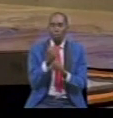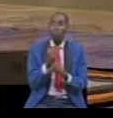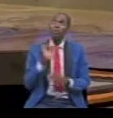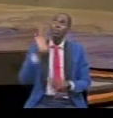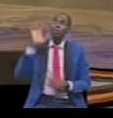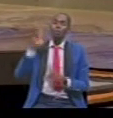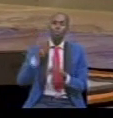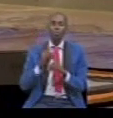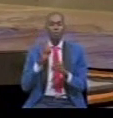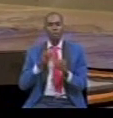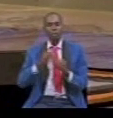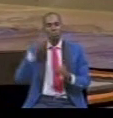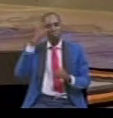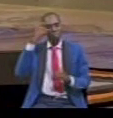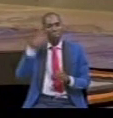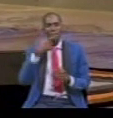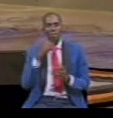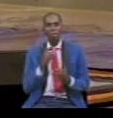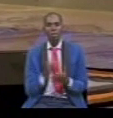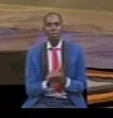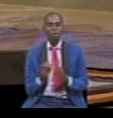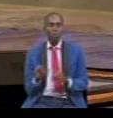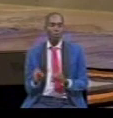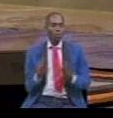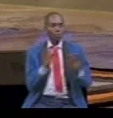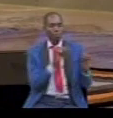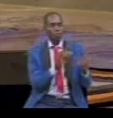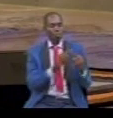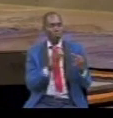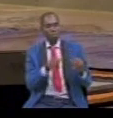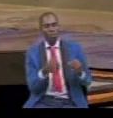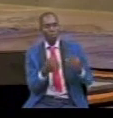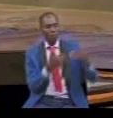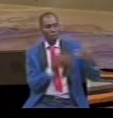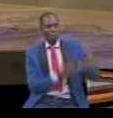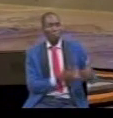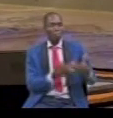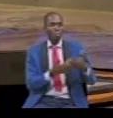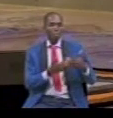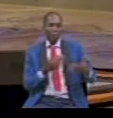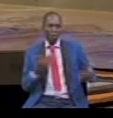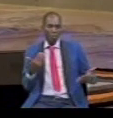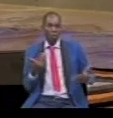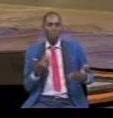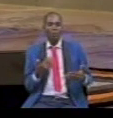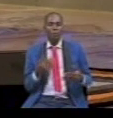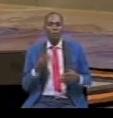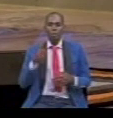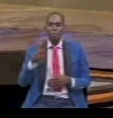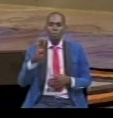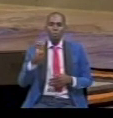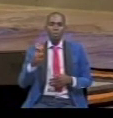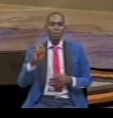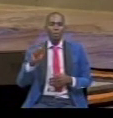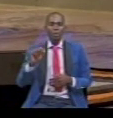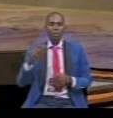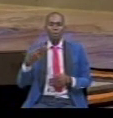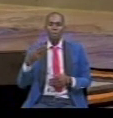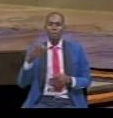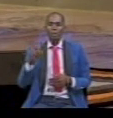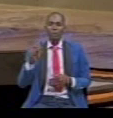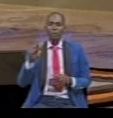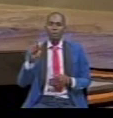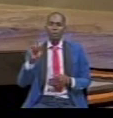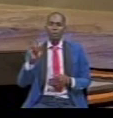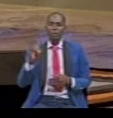mind. He said, go to the other side before unto Bethsaida. While